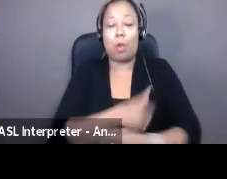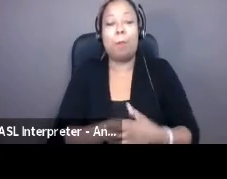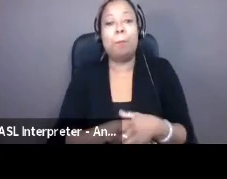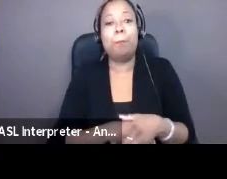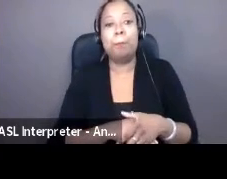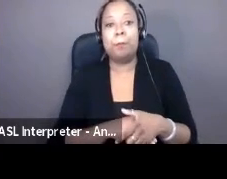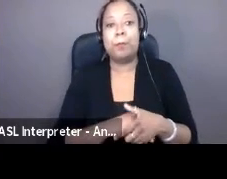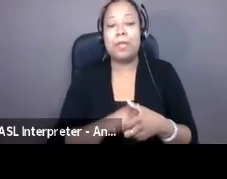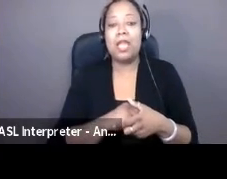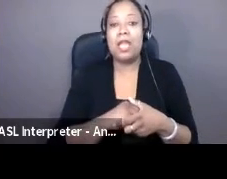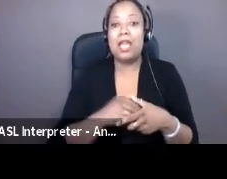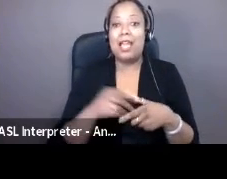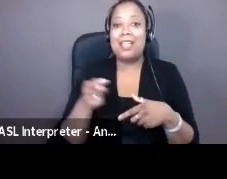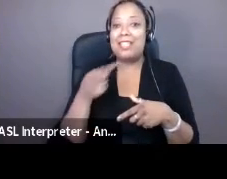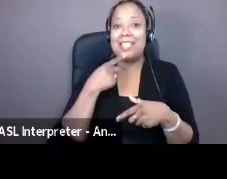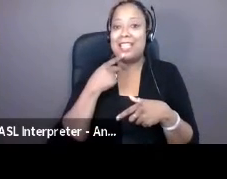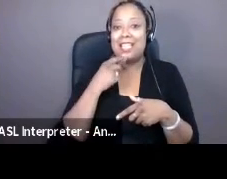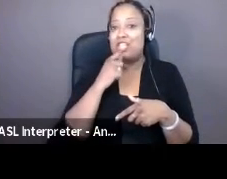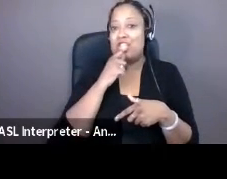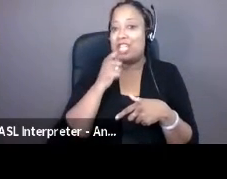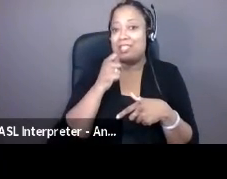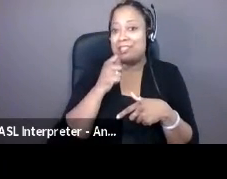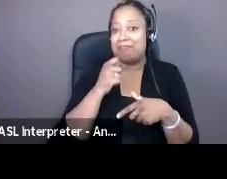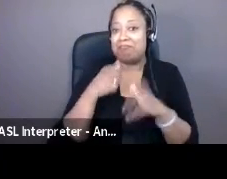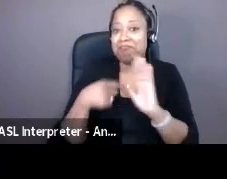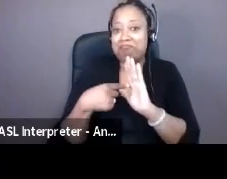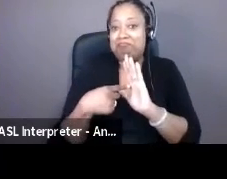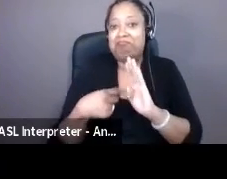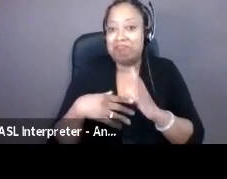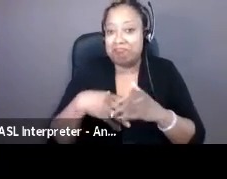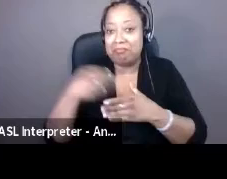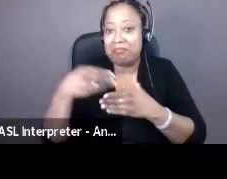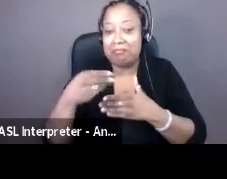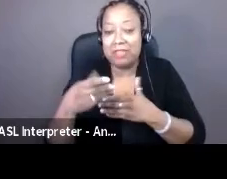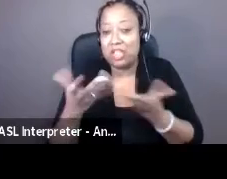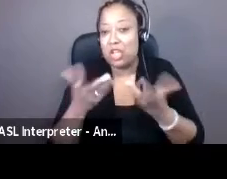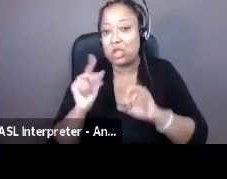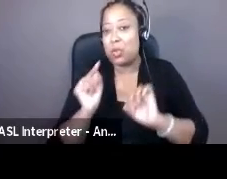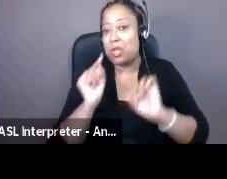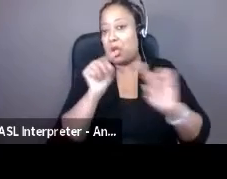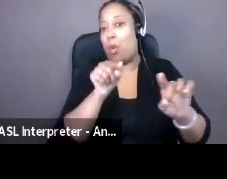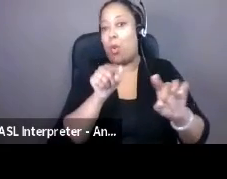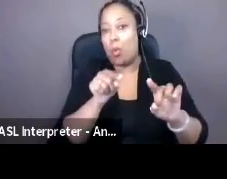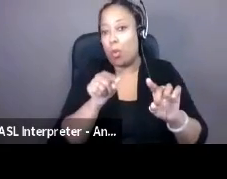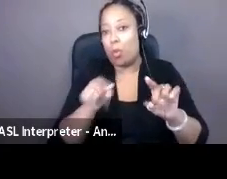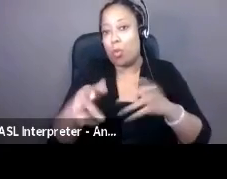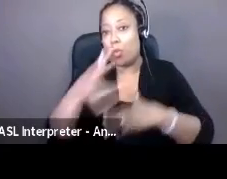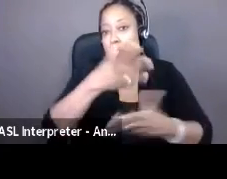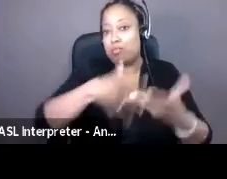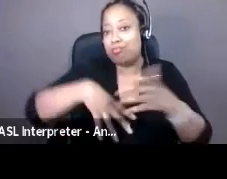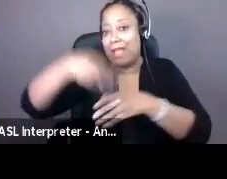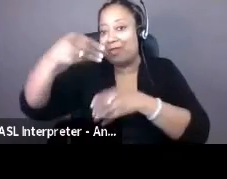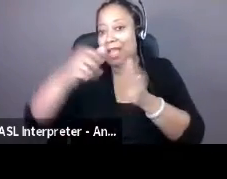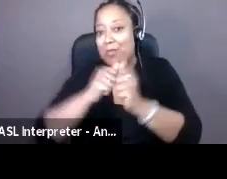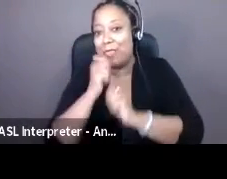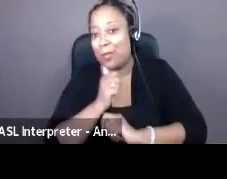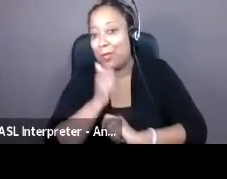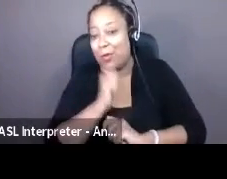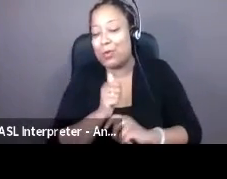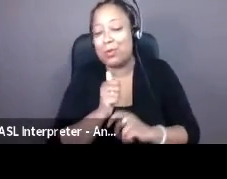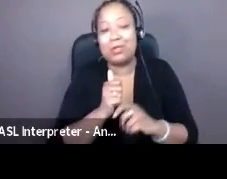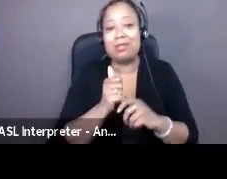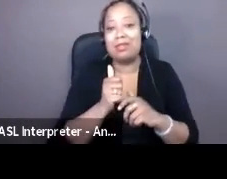And she said that she doesn't put herself out there. She doesn't want to really go out with the girls,